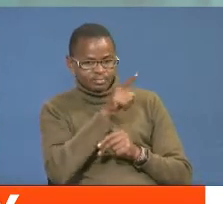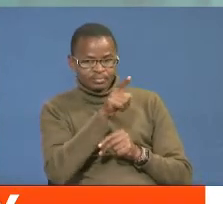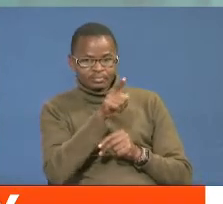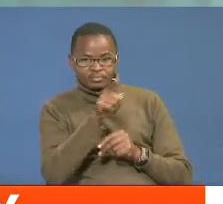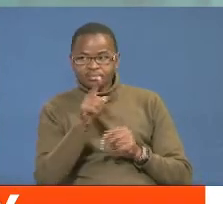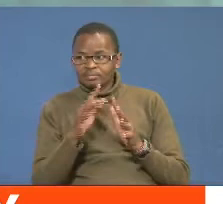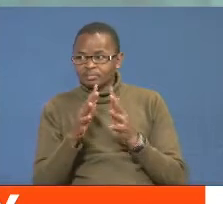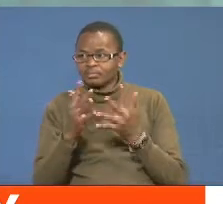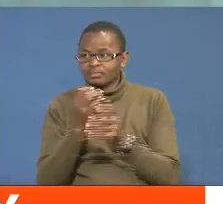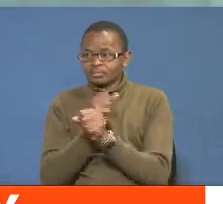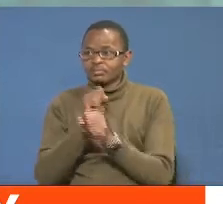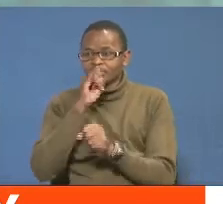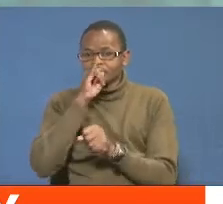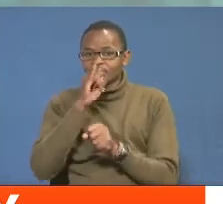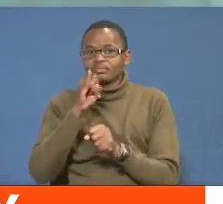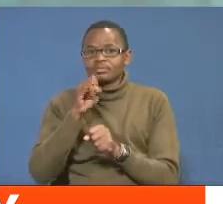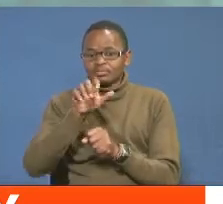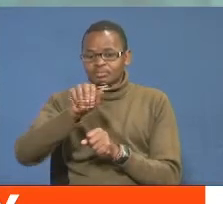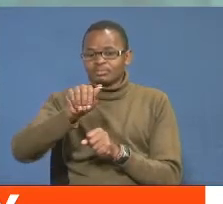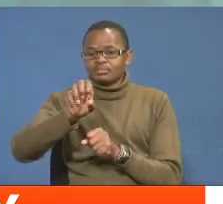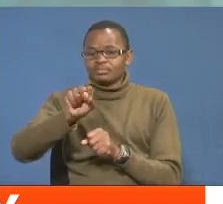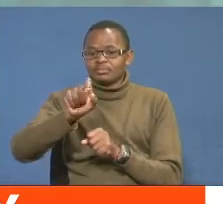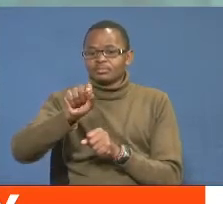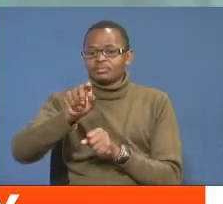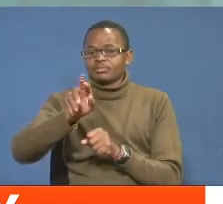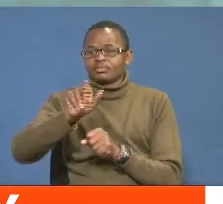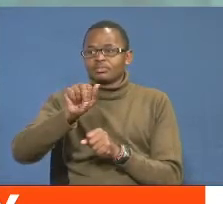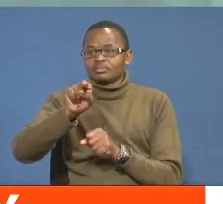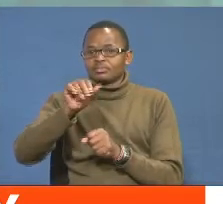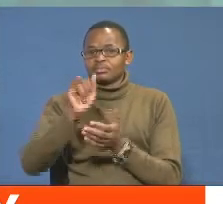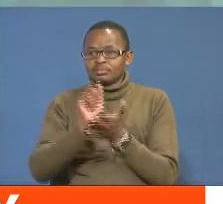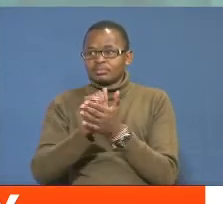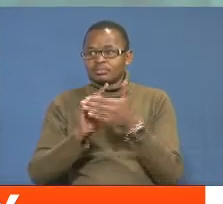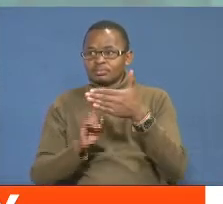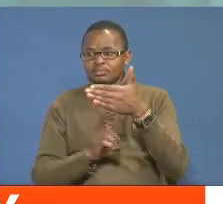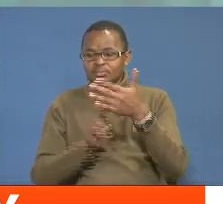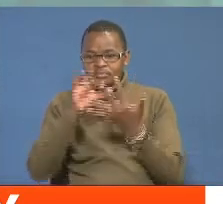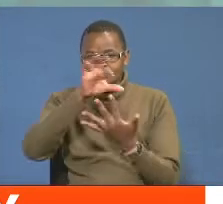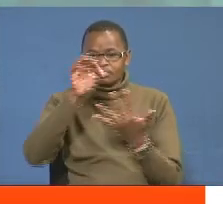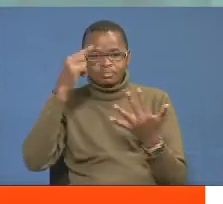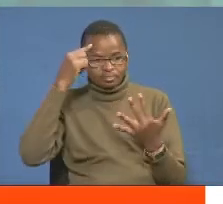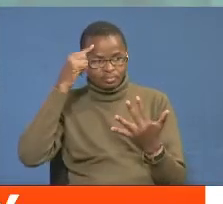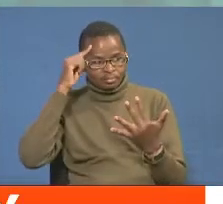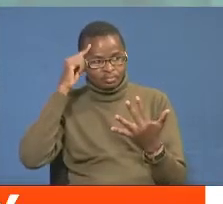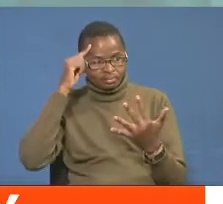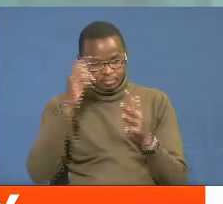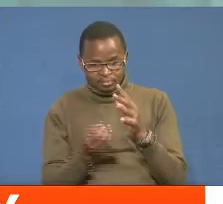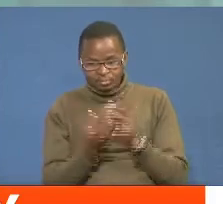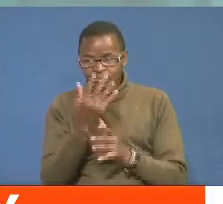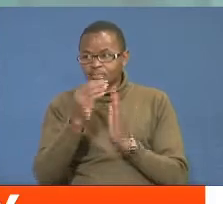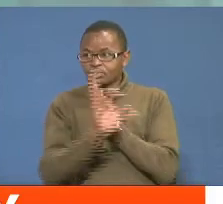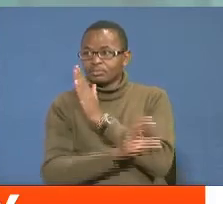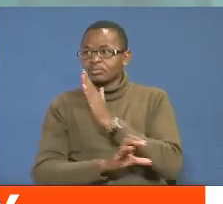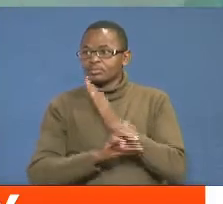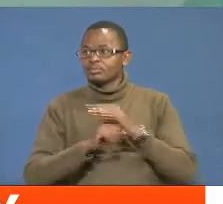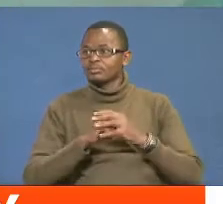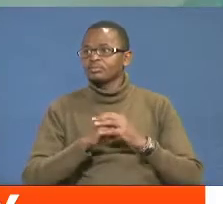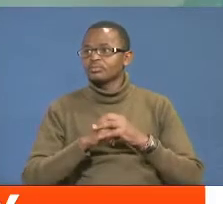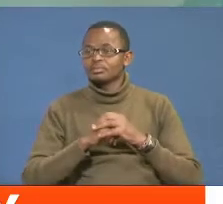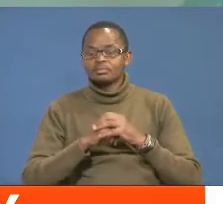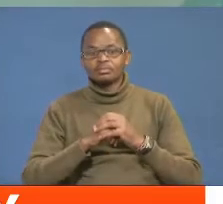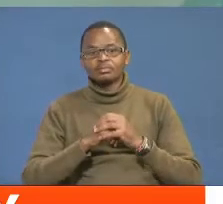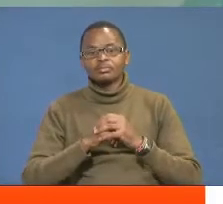there. How safe is the AstraZeneca vaccine that the Minister of Health selected for inoculation here in the country?